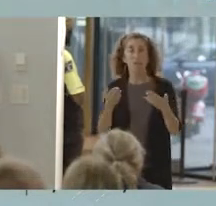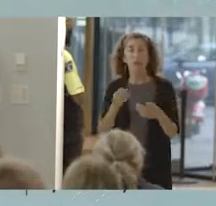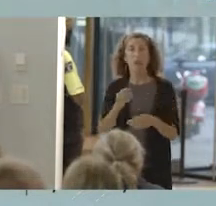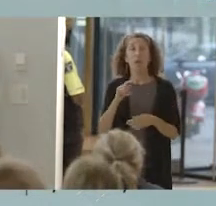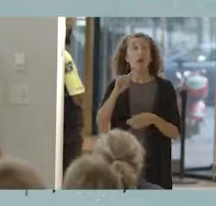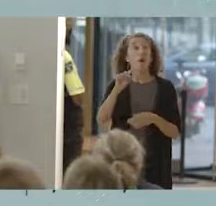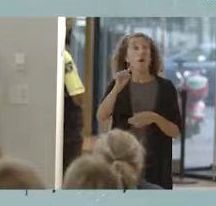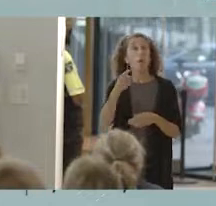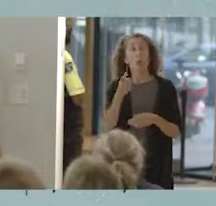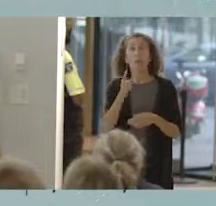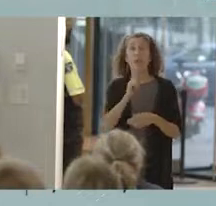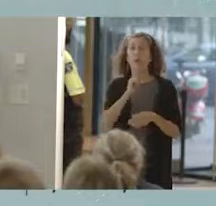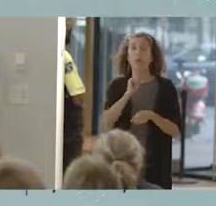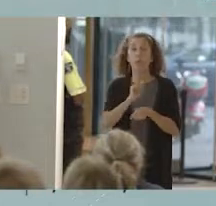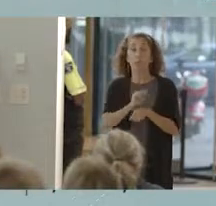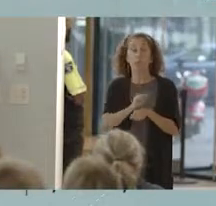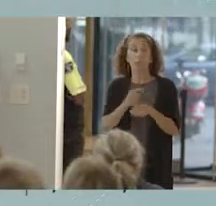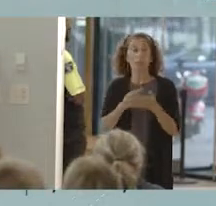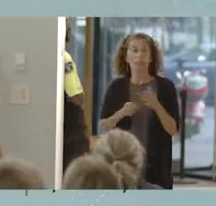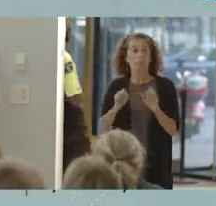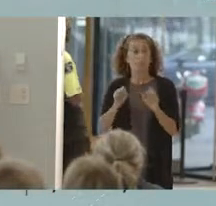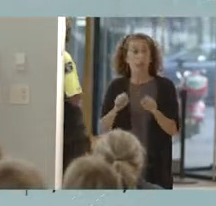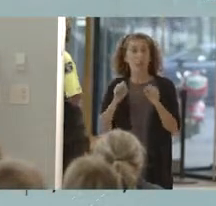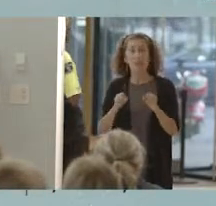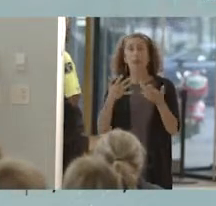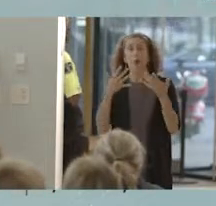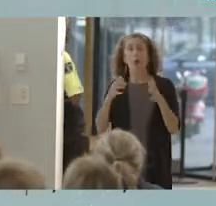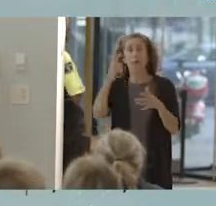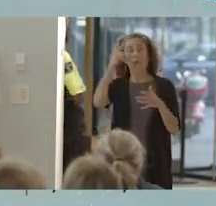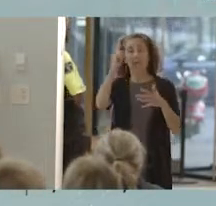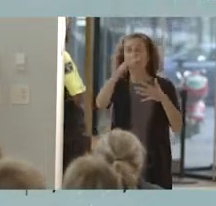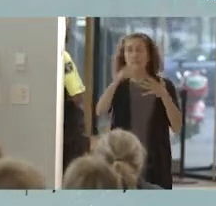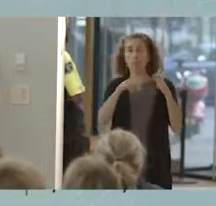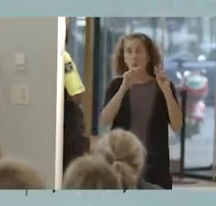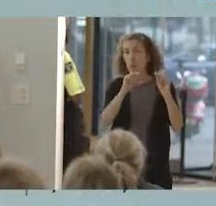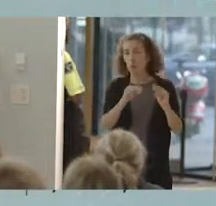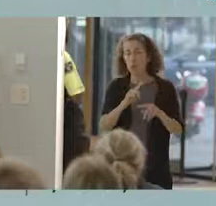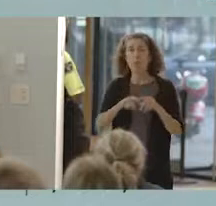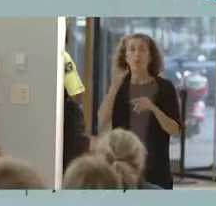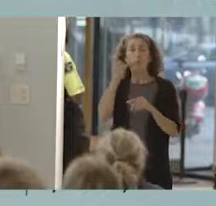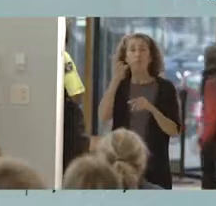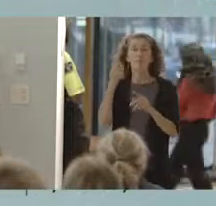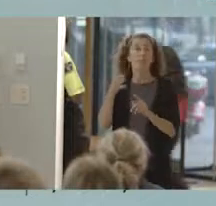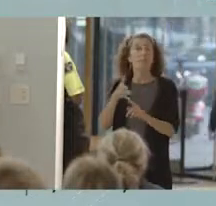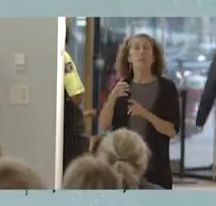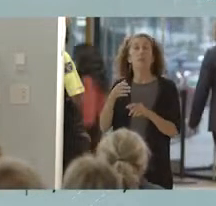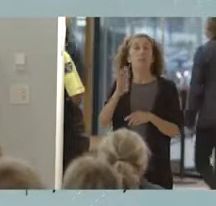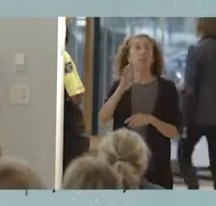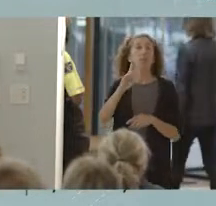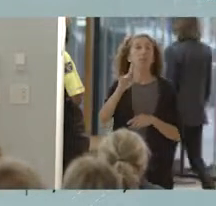alternative we see for this area, at least from a technical perspective, would be to construct the flood protection along the bulkhead